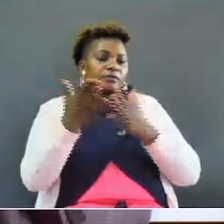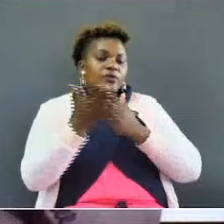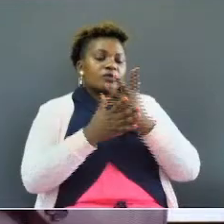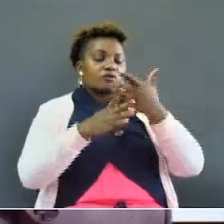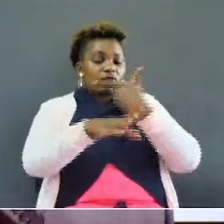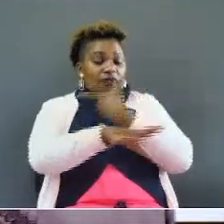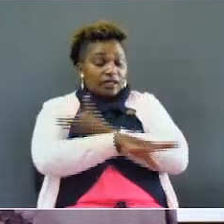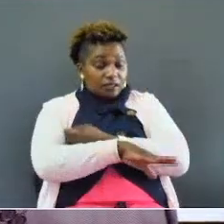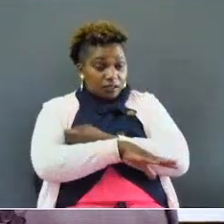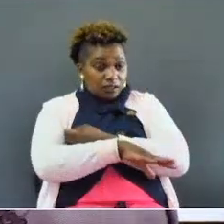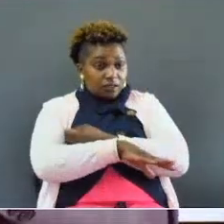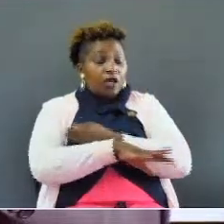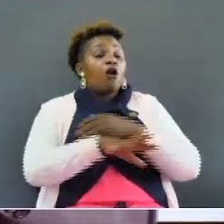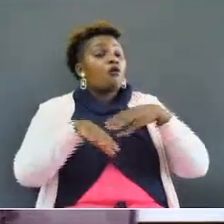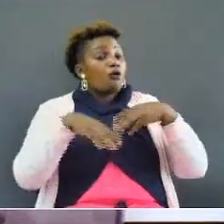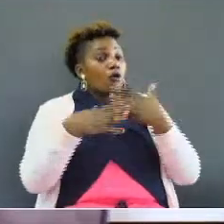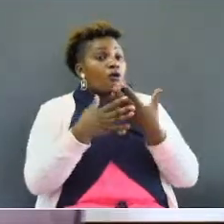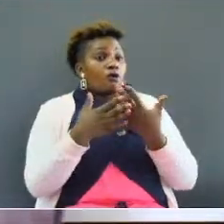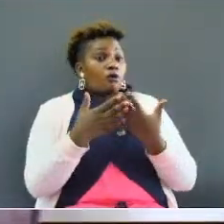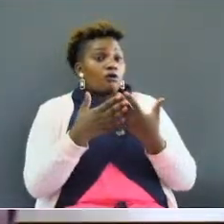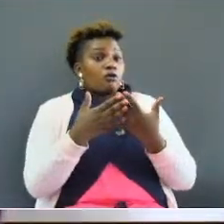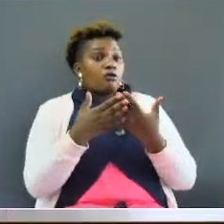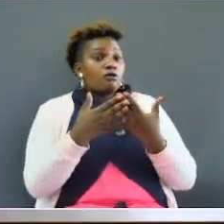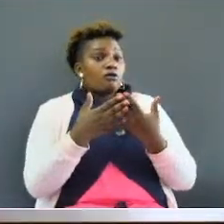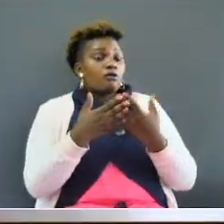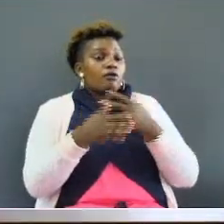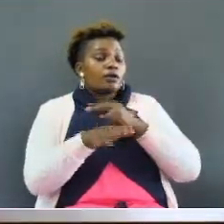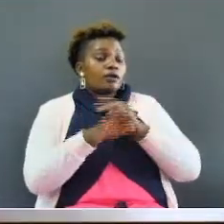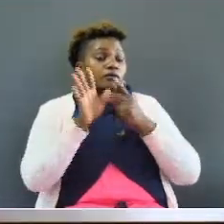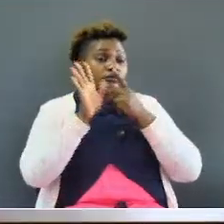vaccine or by natural infection.